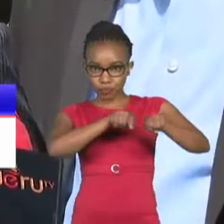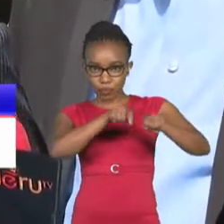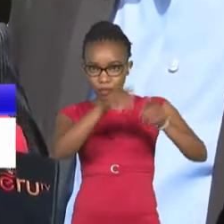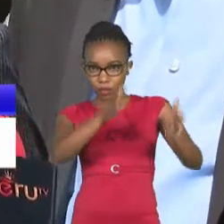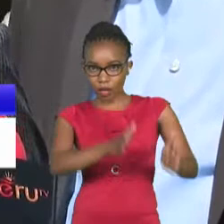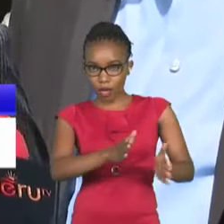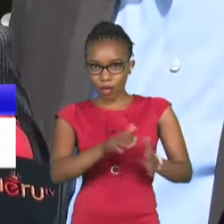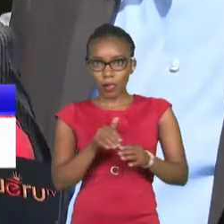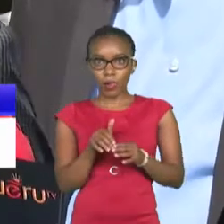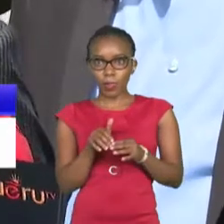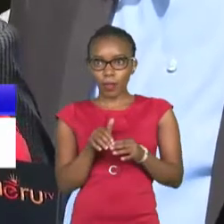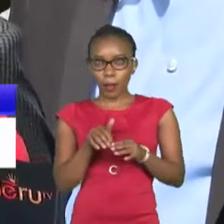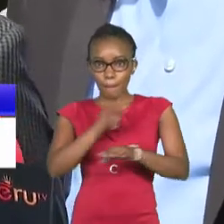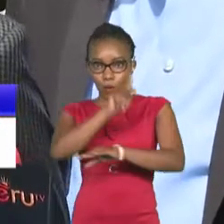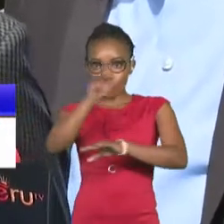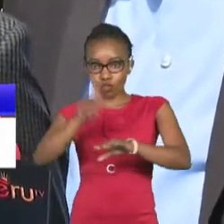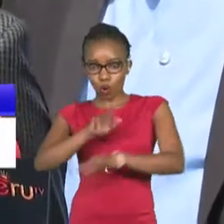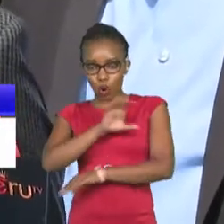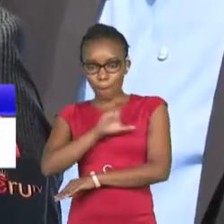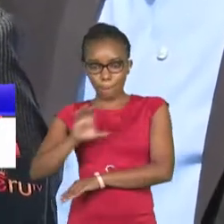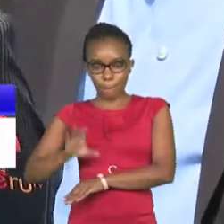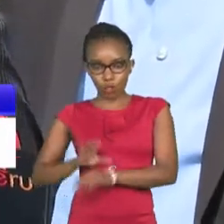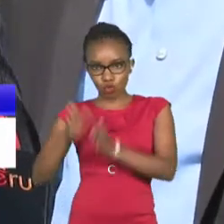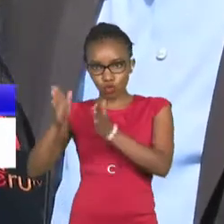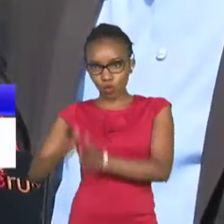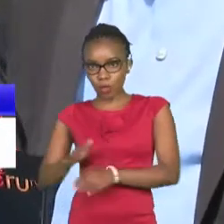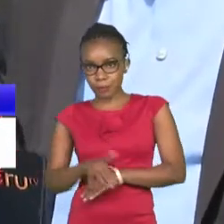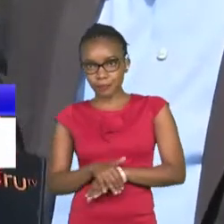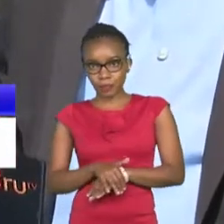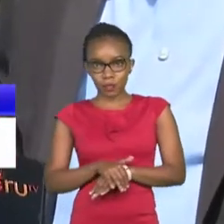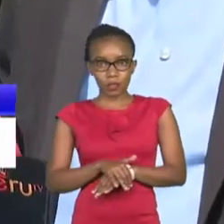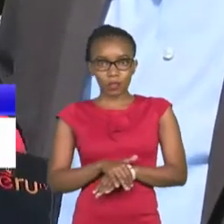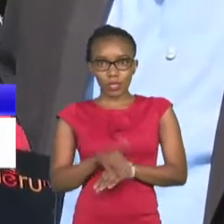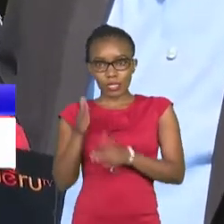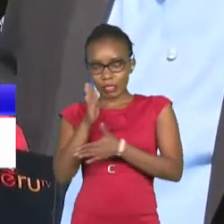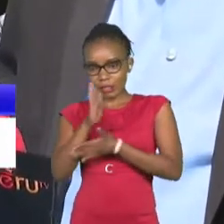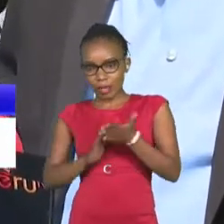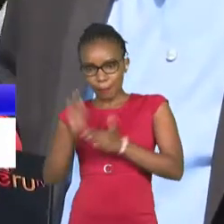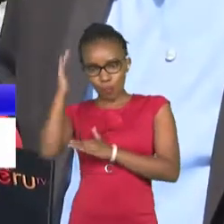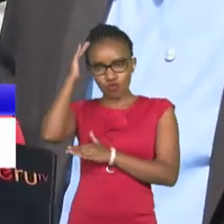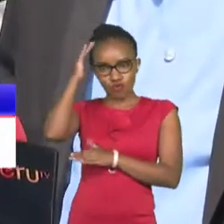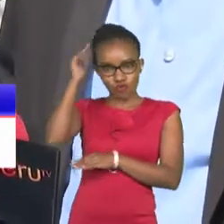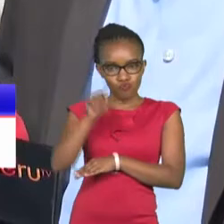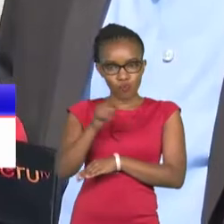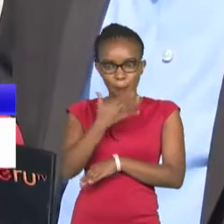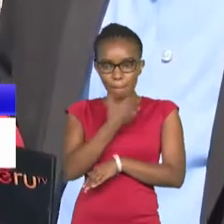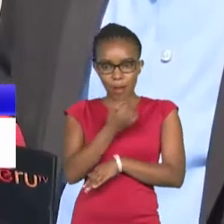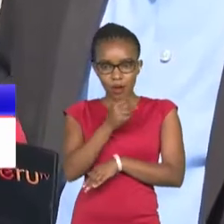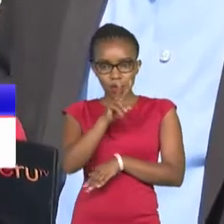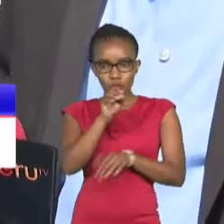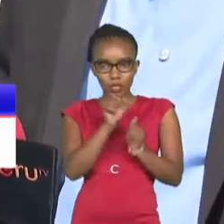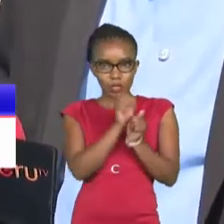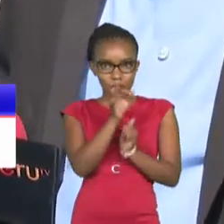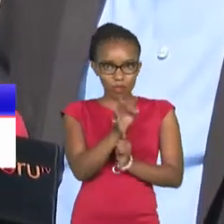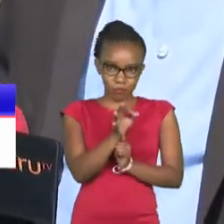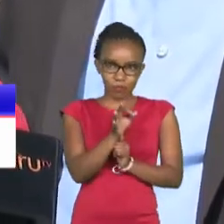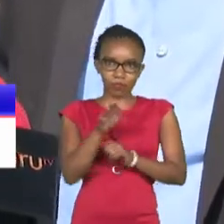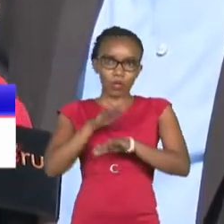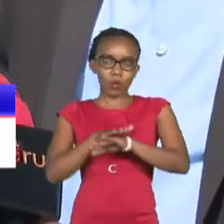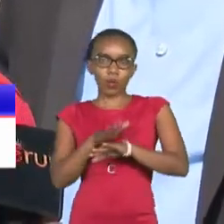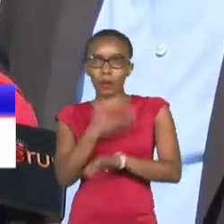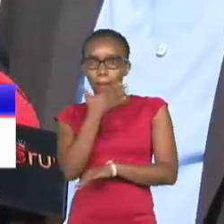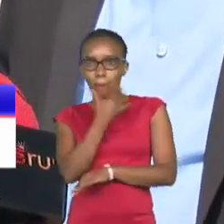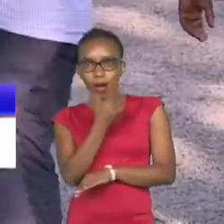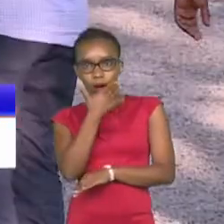but we have had the privilege, some of us here, to serve with him since 2013. Very articulate gentleman,